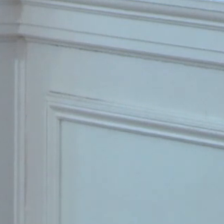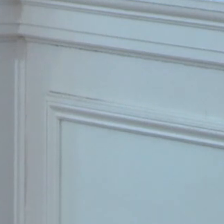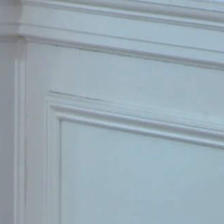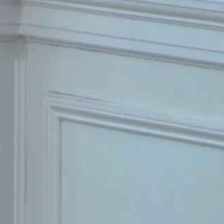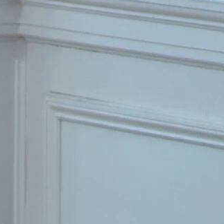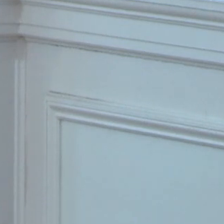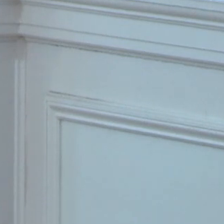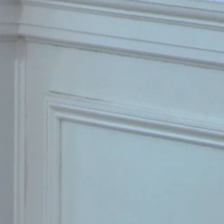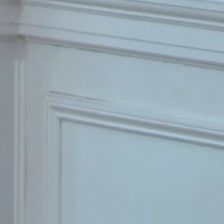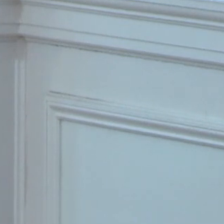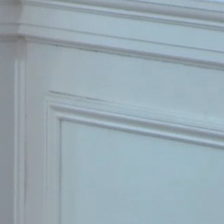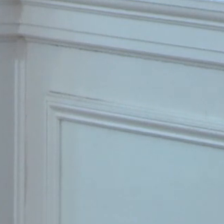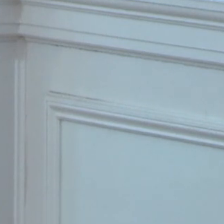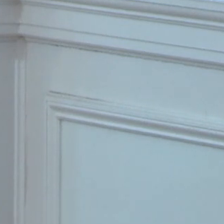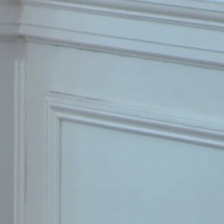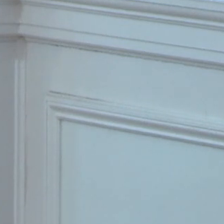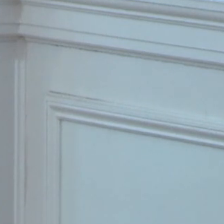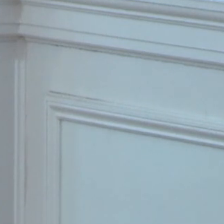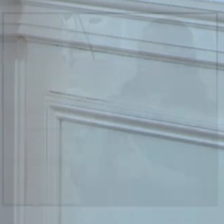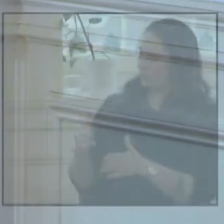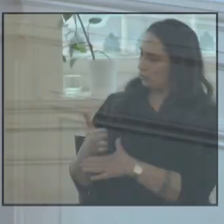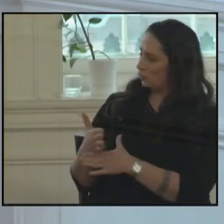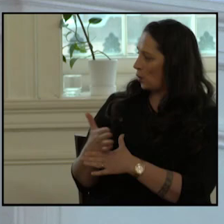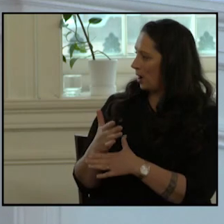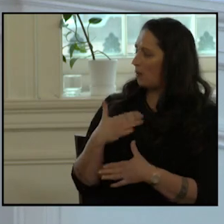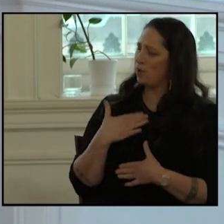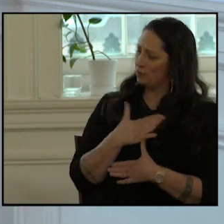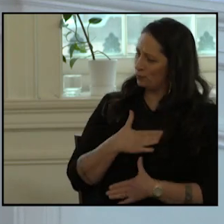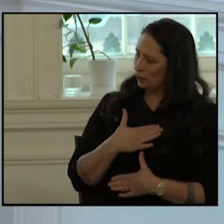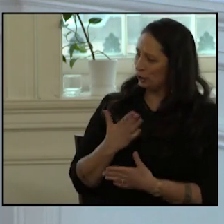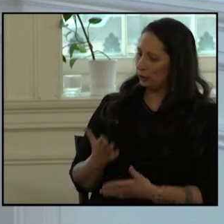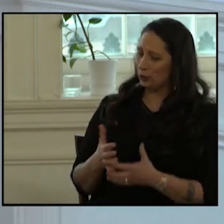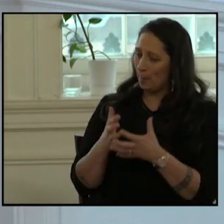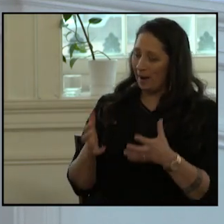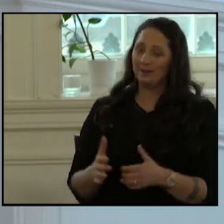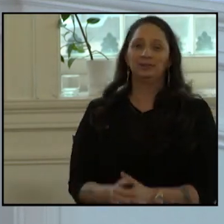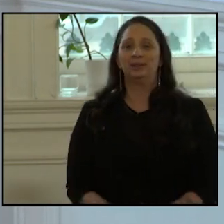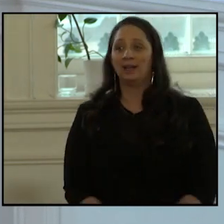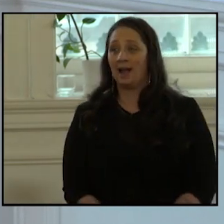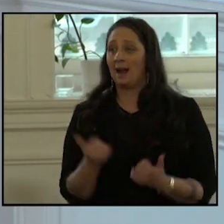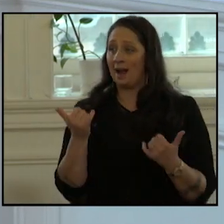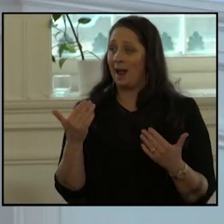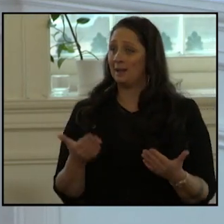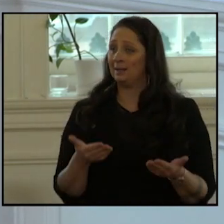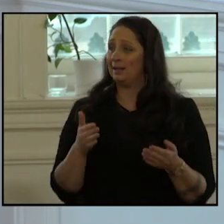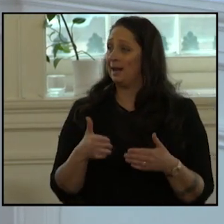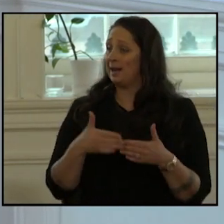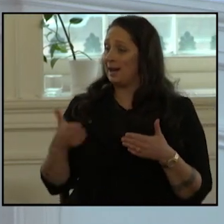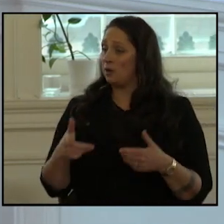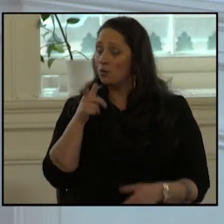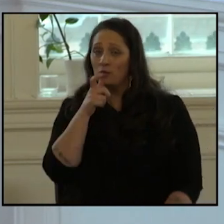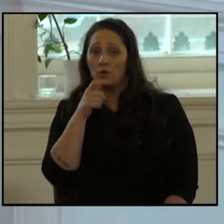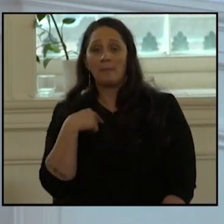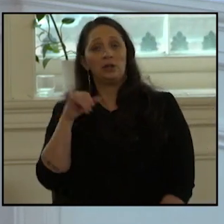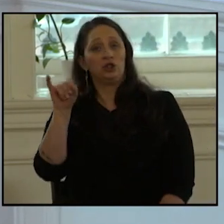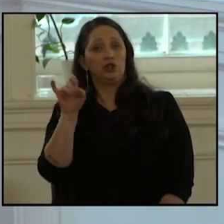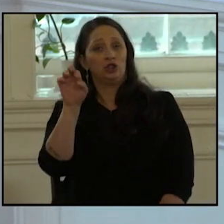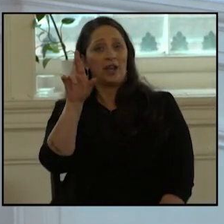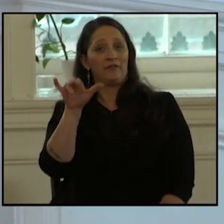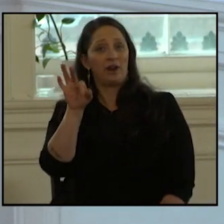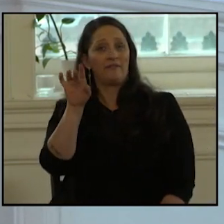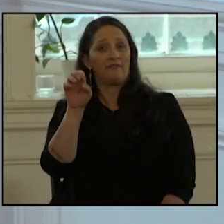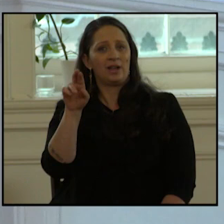with the education system. So thank you again for sharing that. We appreciate you. So now, next up, we will have Mr. Jeffrey